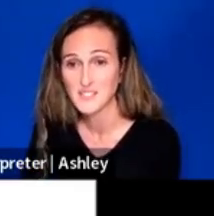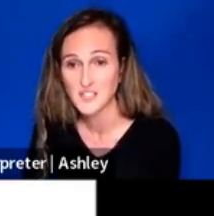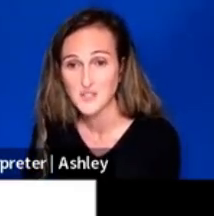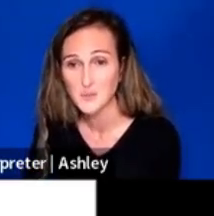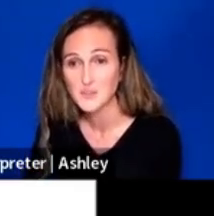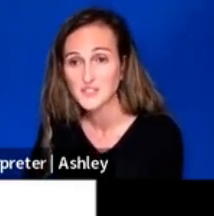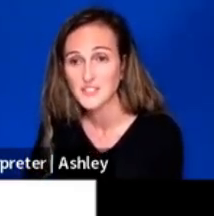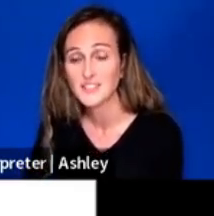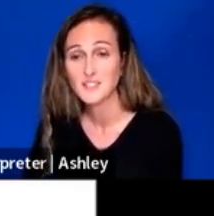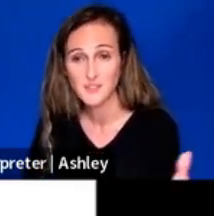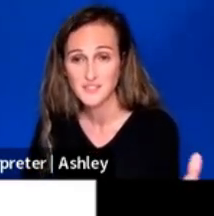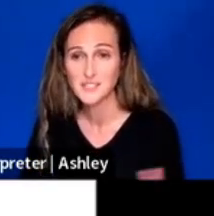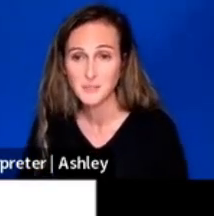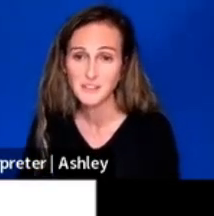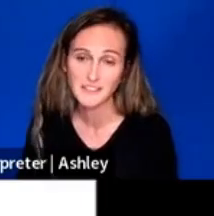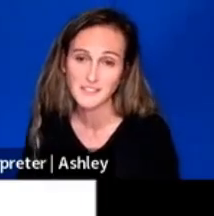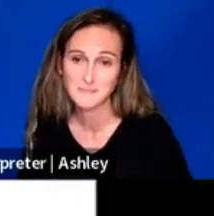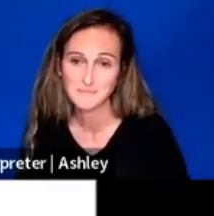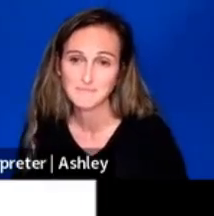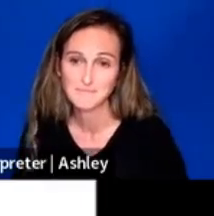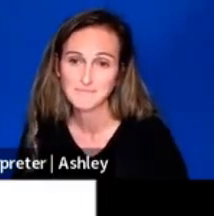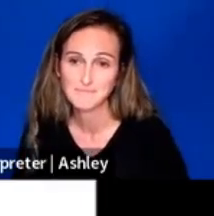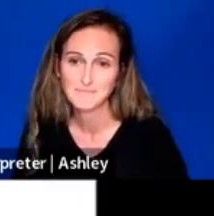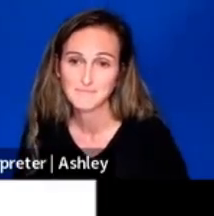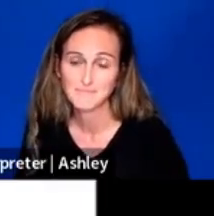these individuals with disabilities.